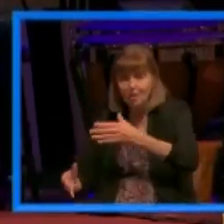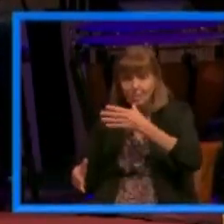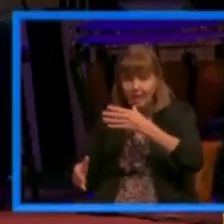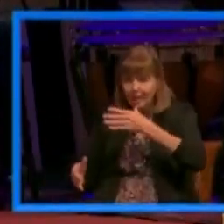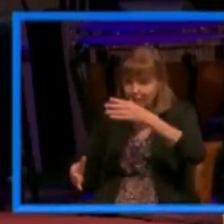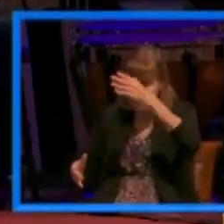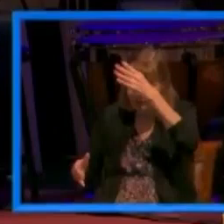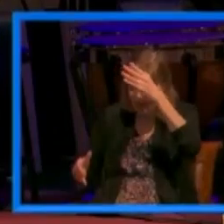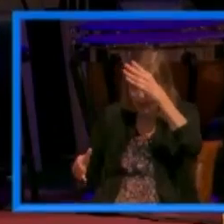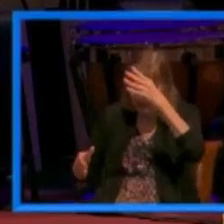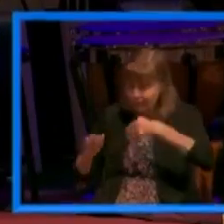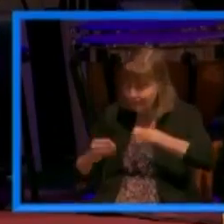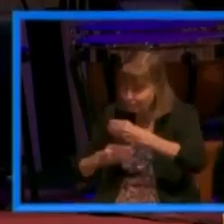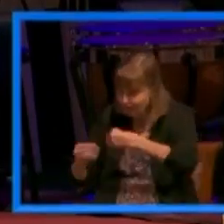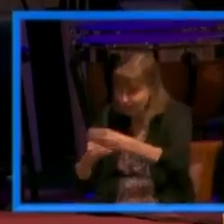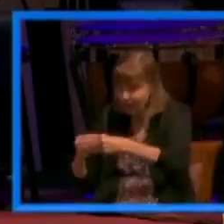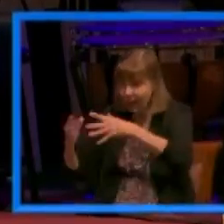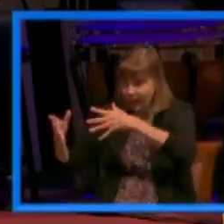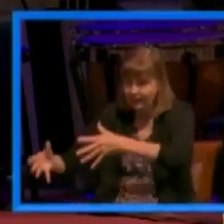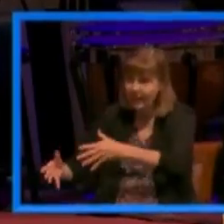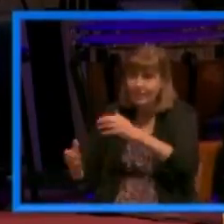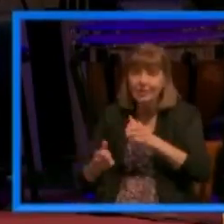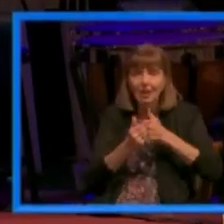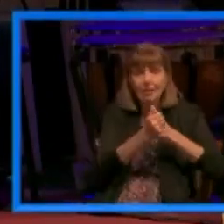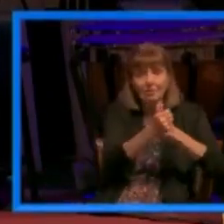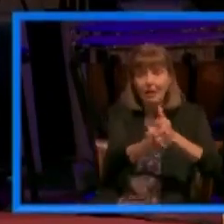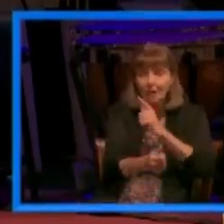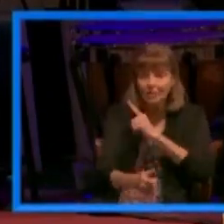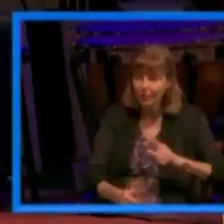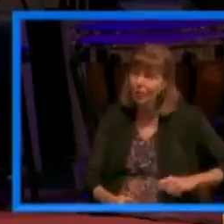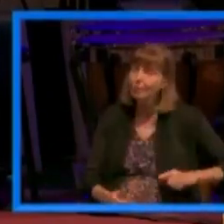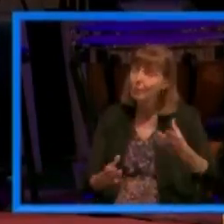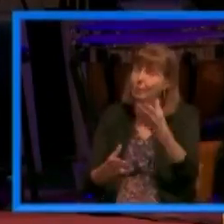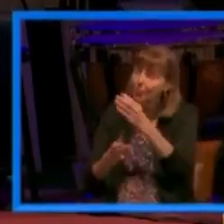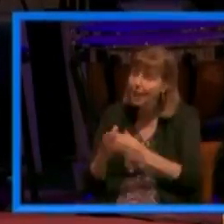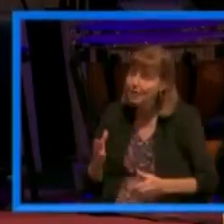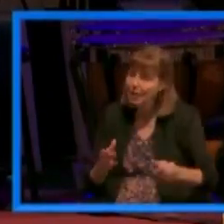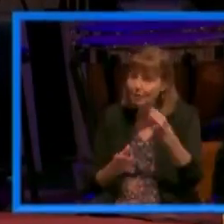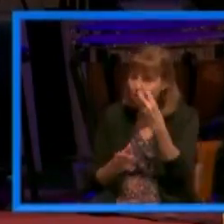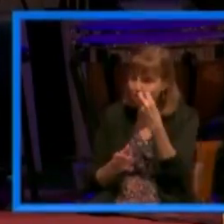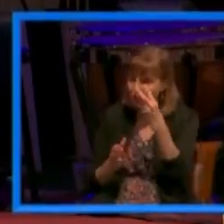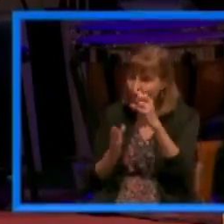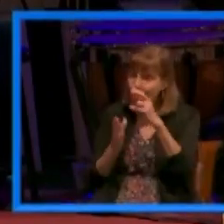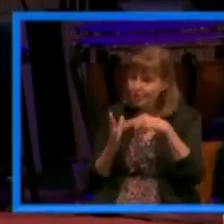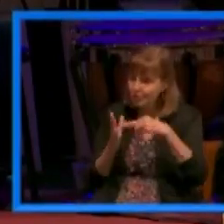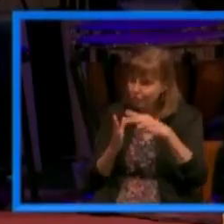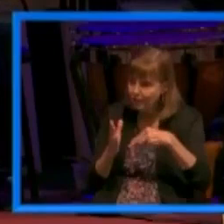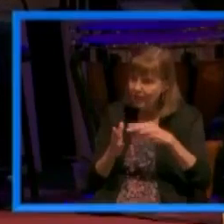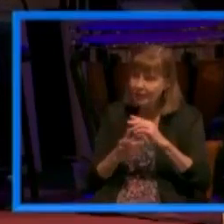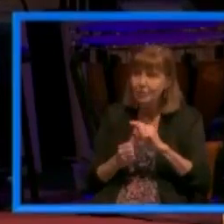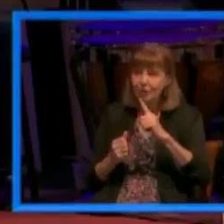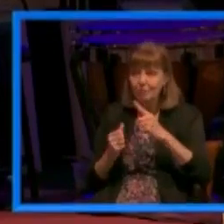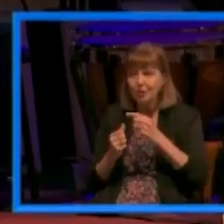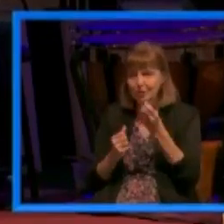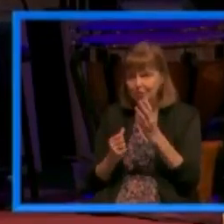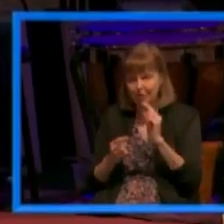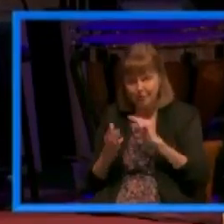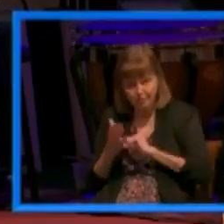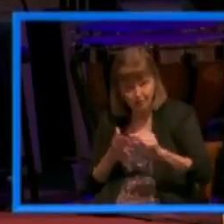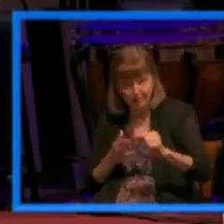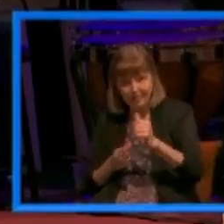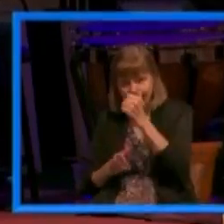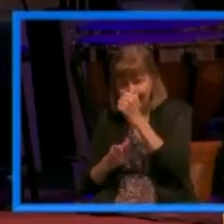his inheritance, and he follows the Lord. So when you read chapter 12 in the first few verses, you see Abram as this man of